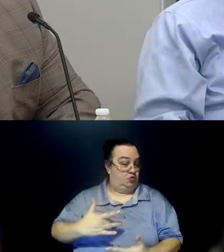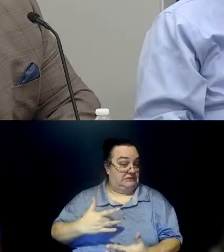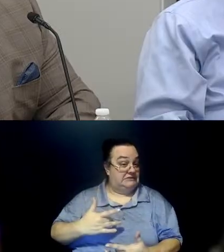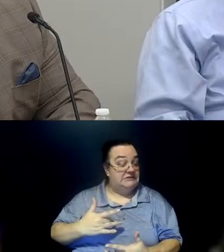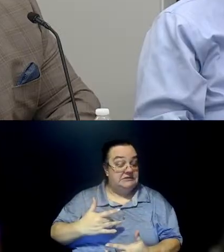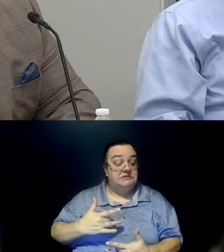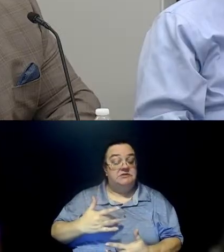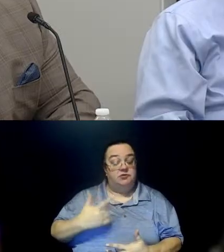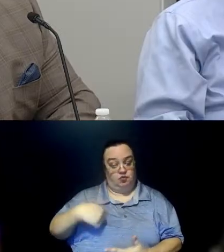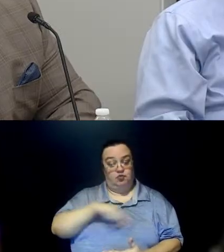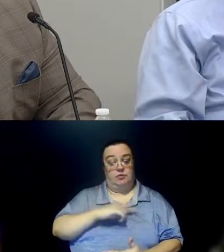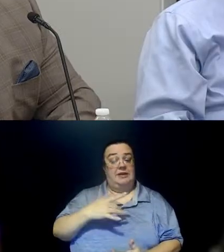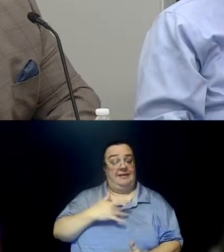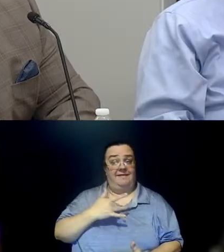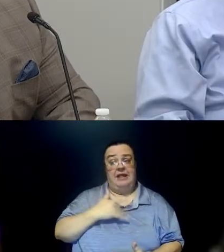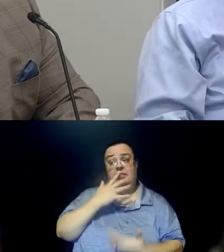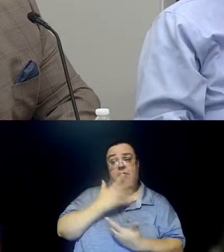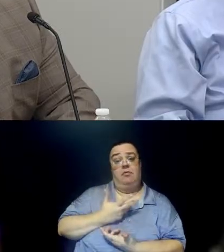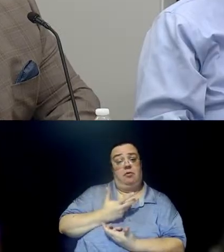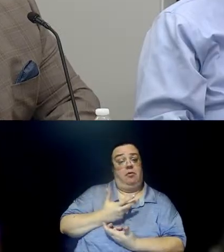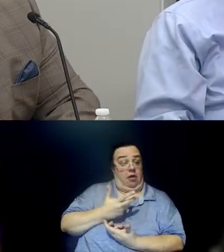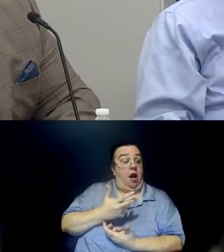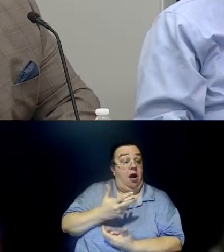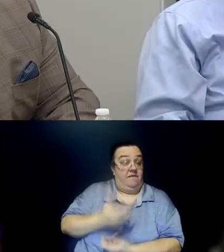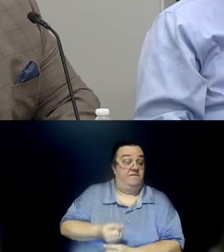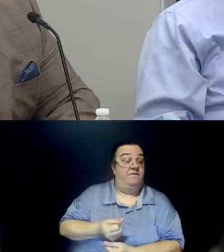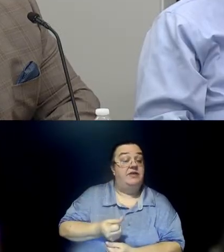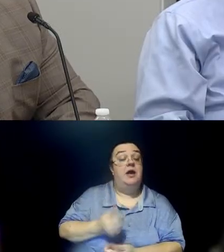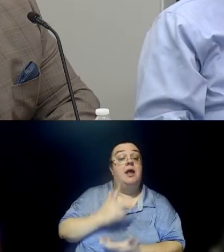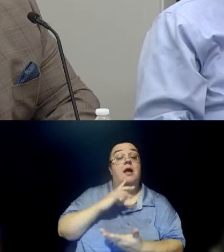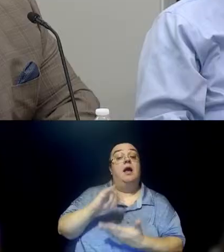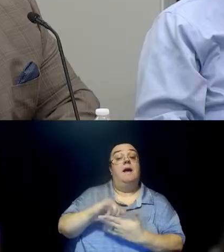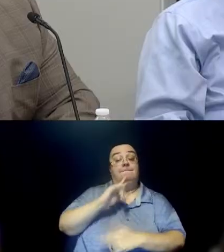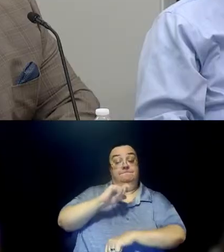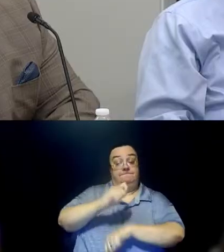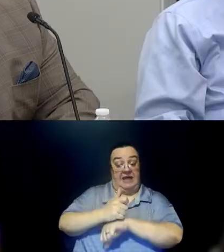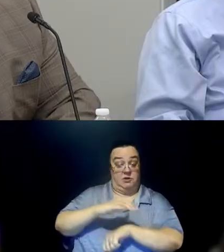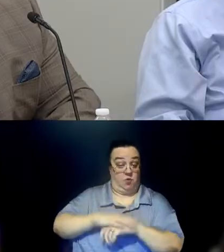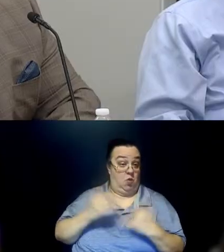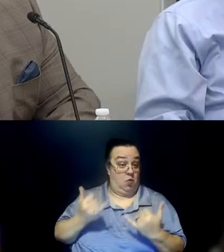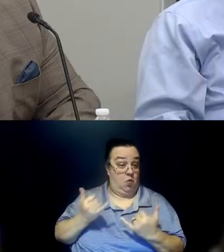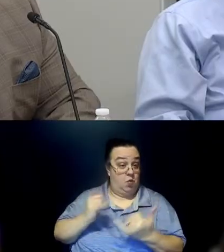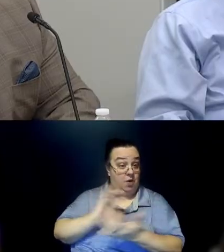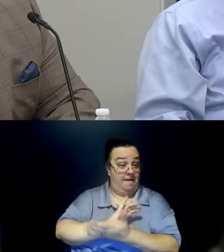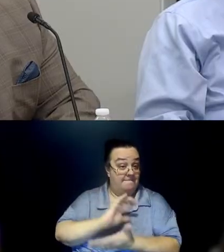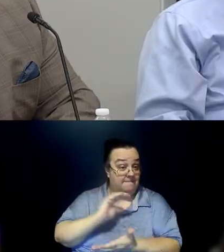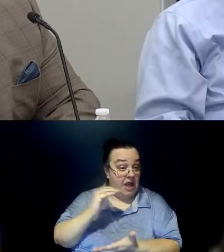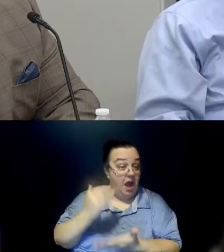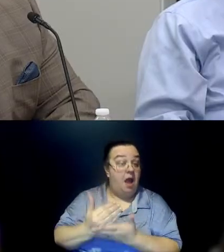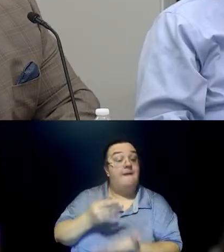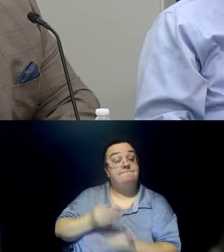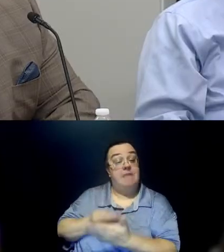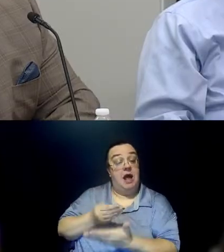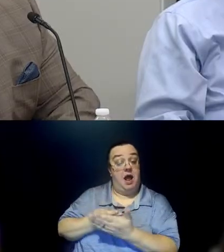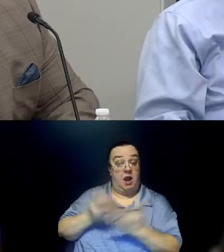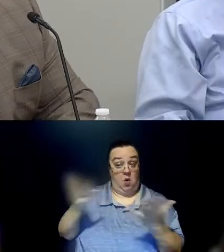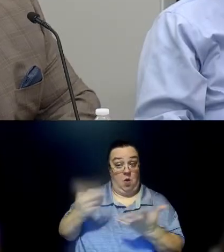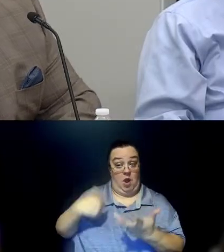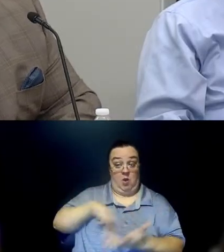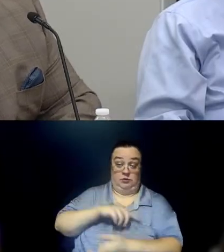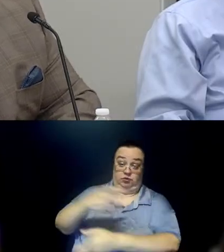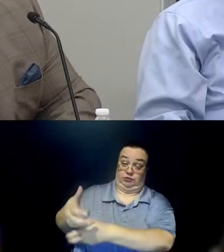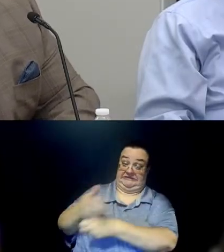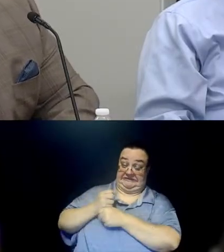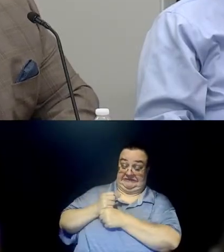We feel confident that based on the current amount of money that we've received at